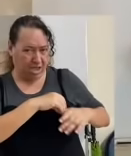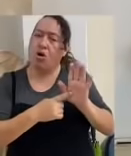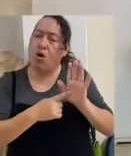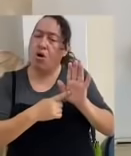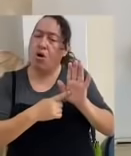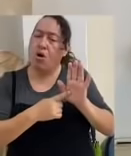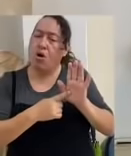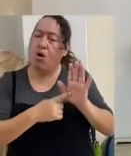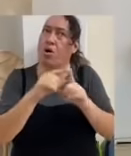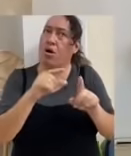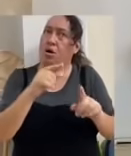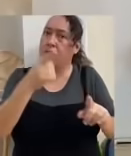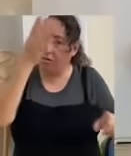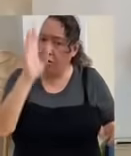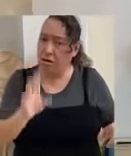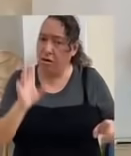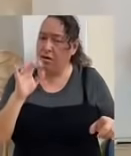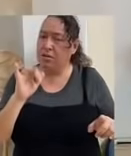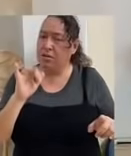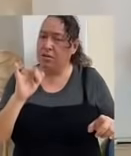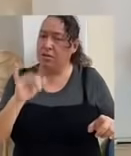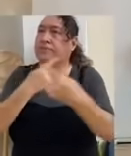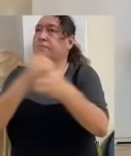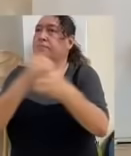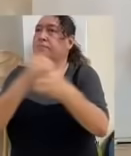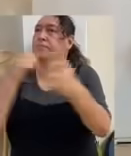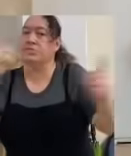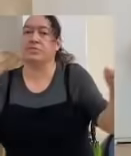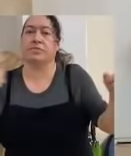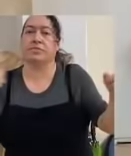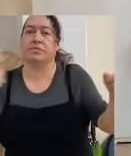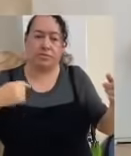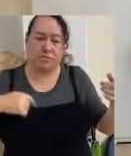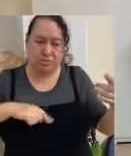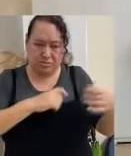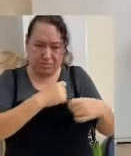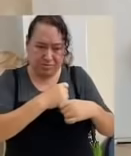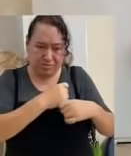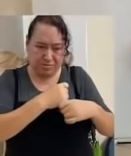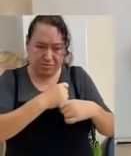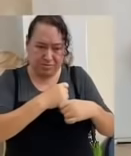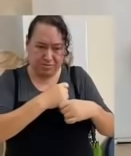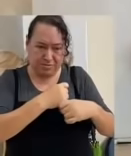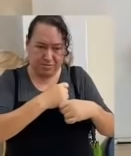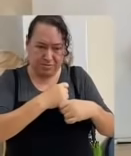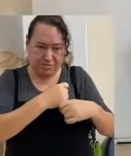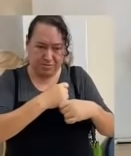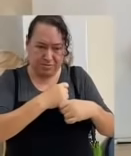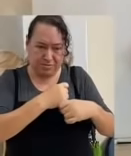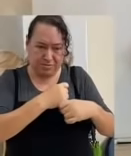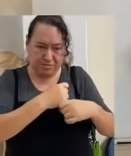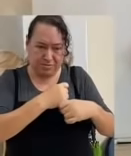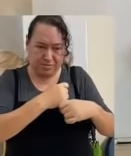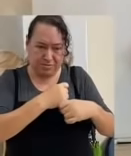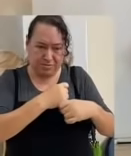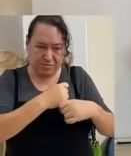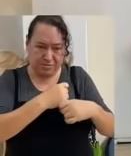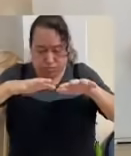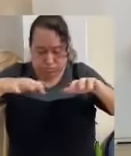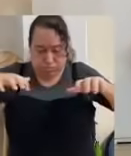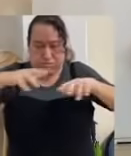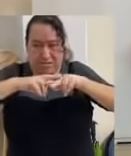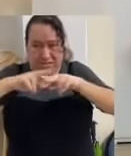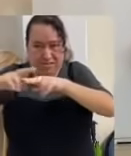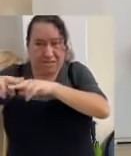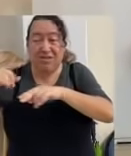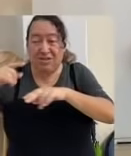is proclaimed, we make it flesh in the assembly, semi-assembly, because, you know, with this social